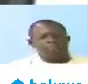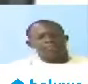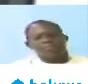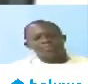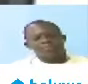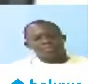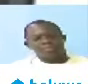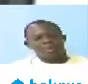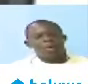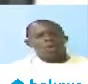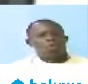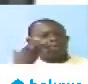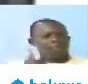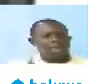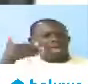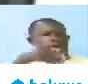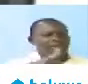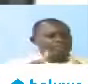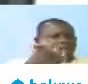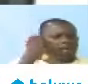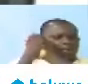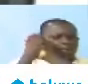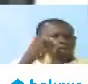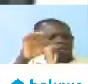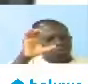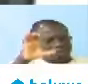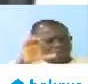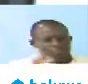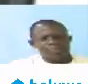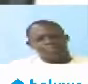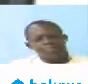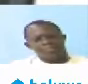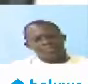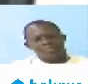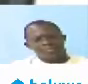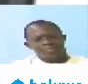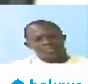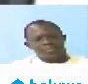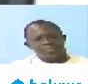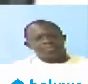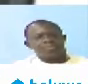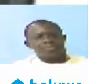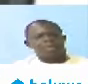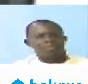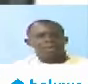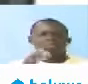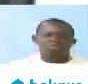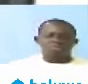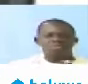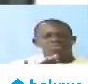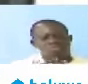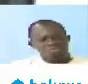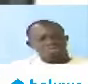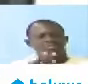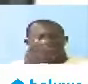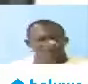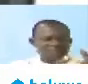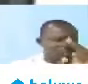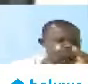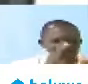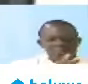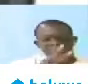So we don't forget Libya. When I arrived in Libya, so Mbengi Nendrola. I was there trying to